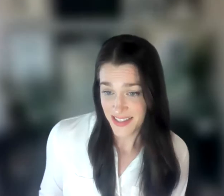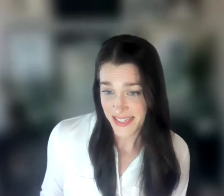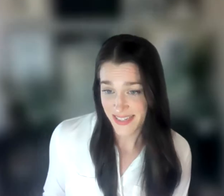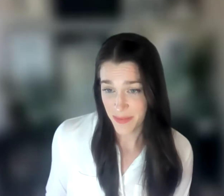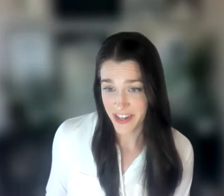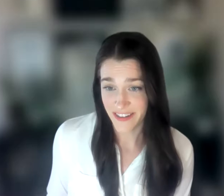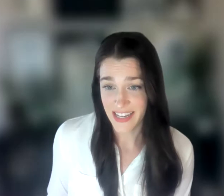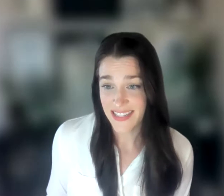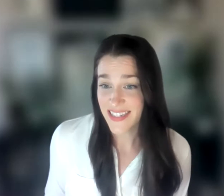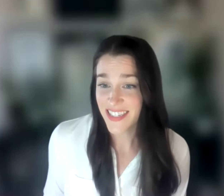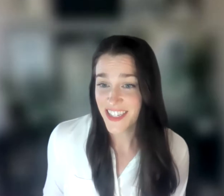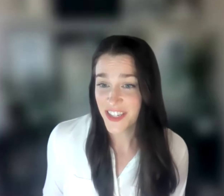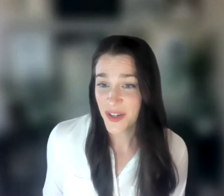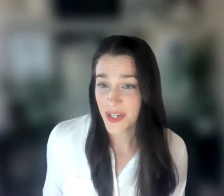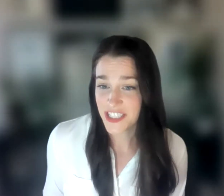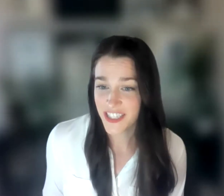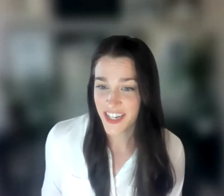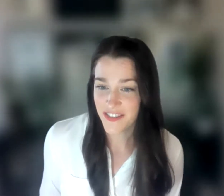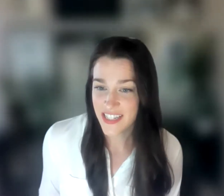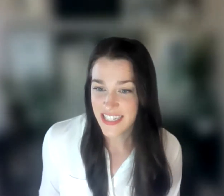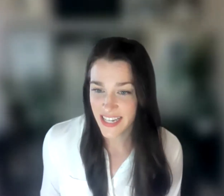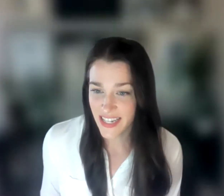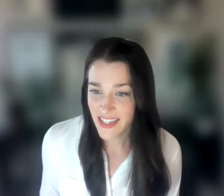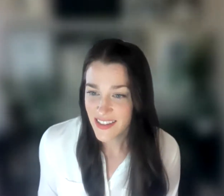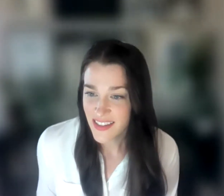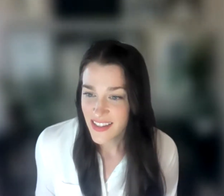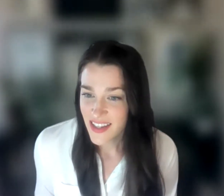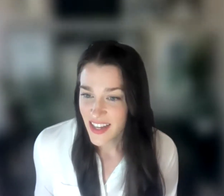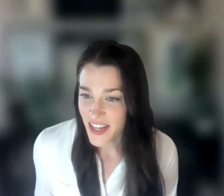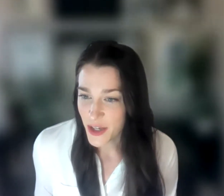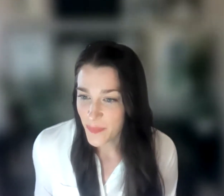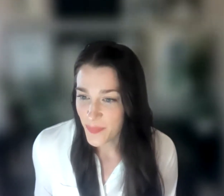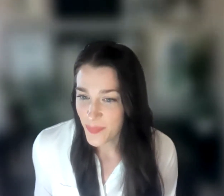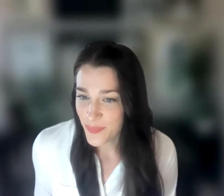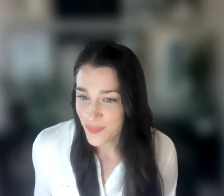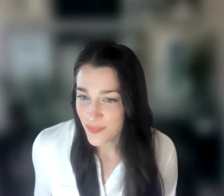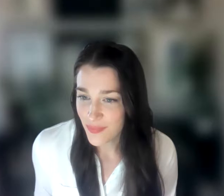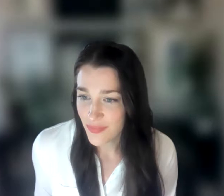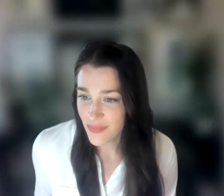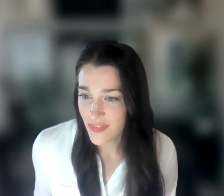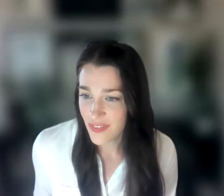And I think this is going to be our last question of the day,